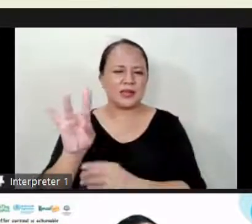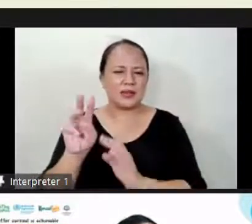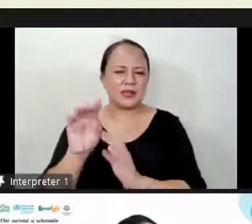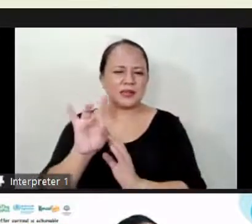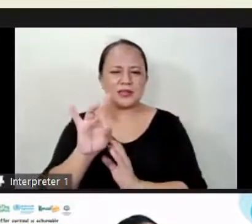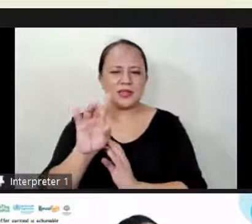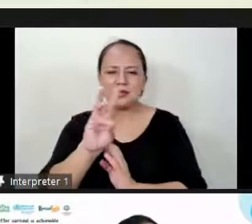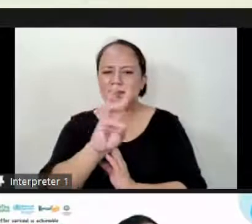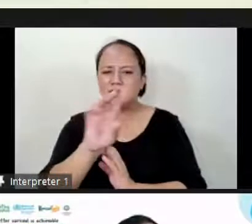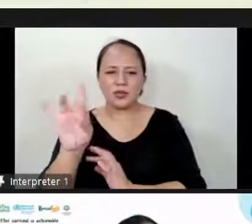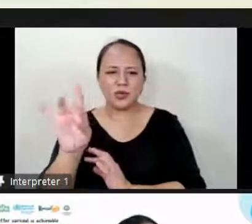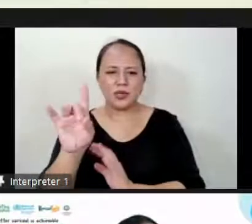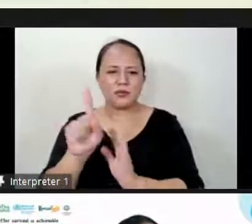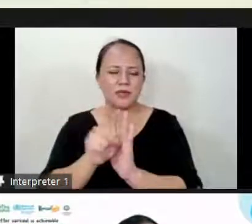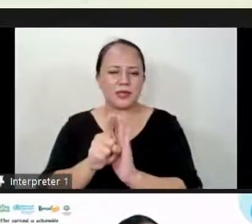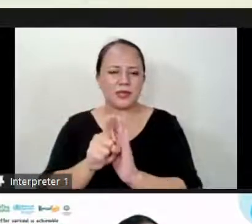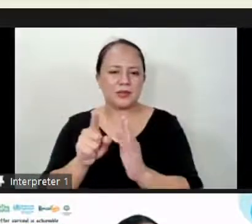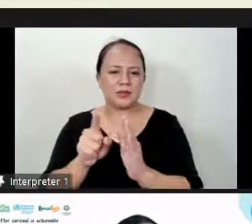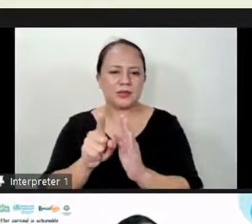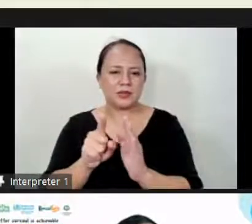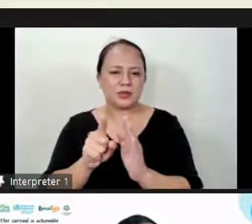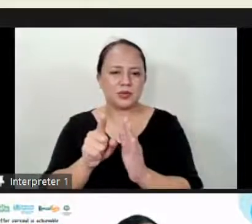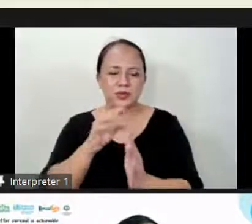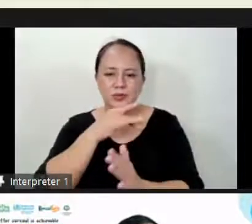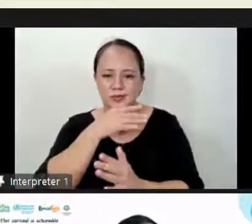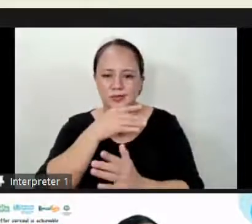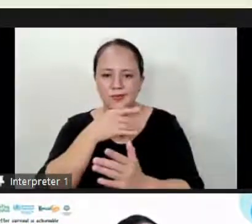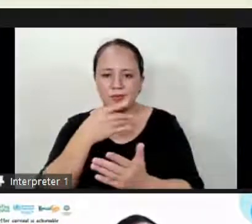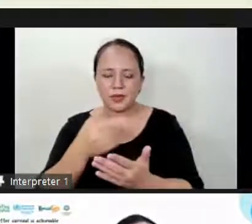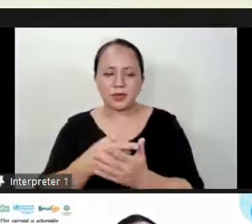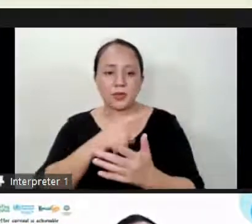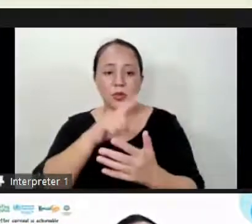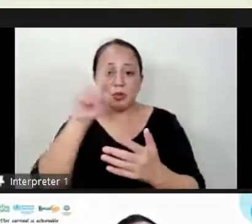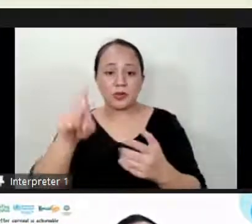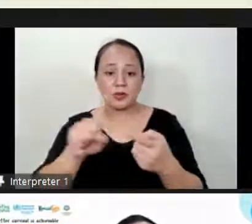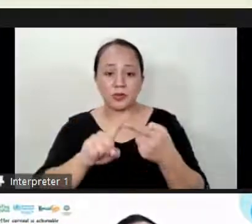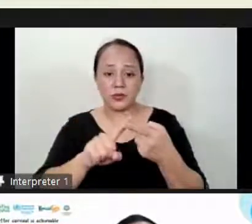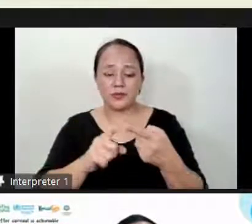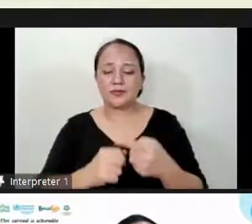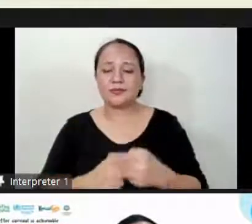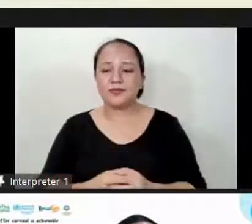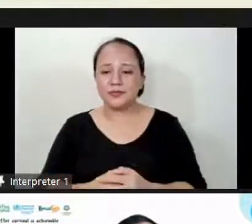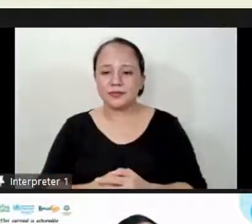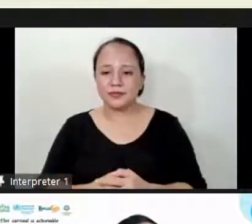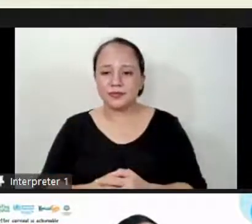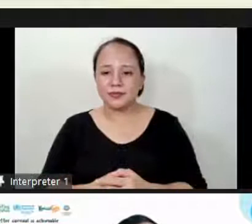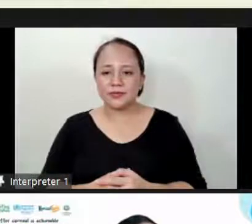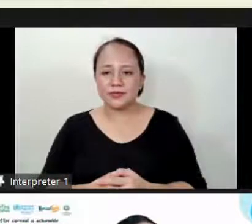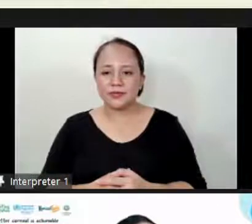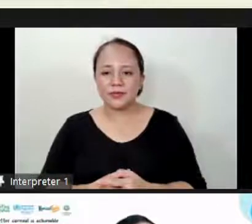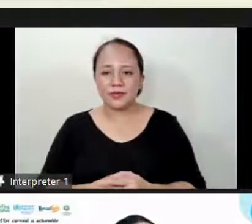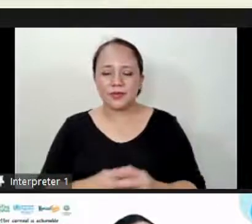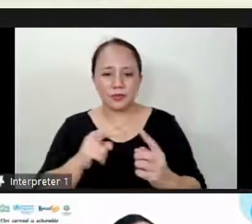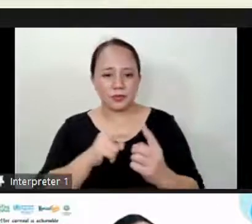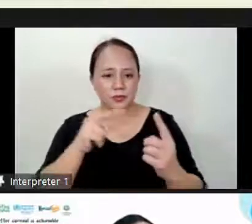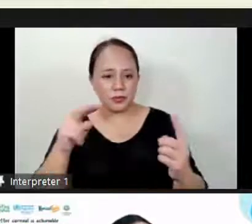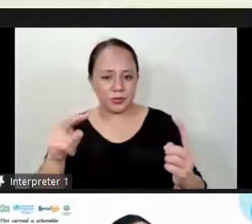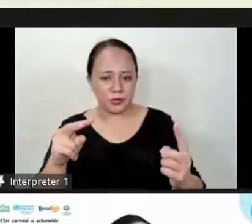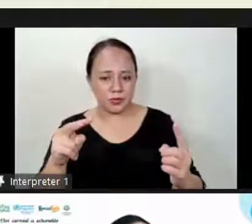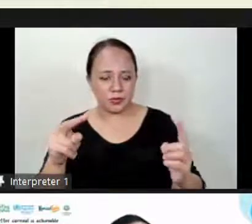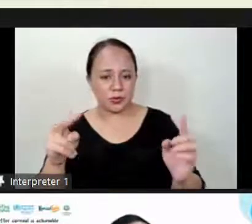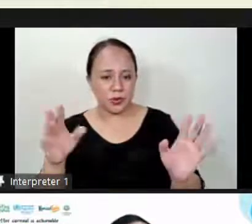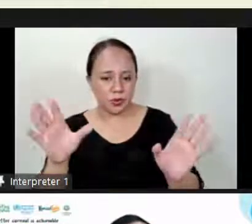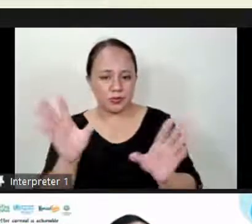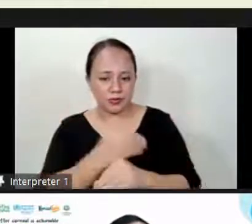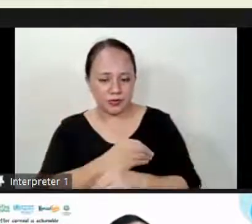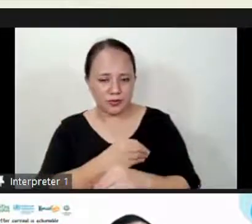minutes to give their piece. And here are the questions. First, from the lens of the office or